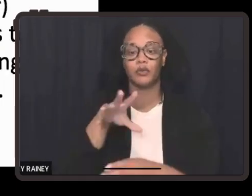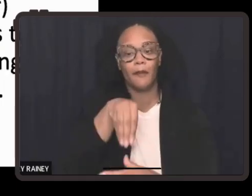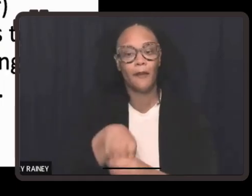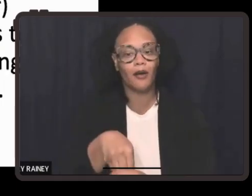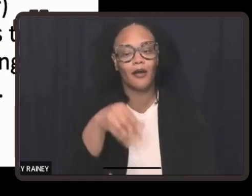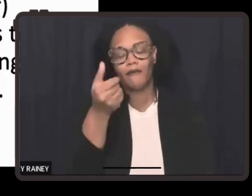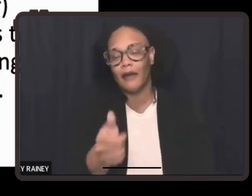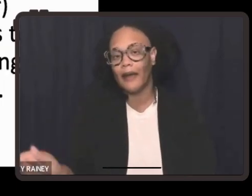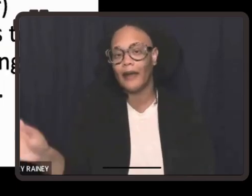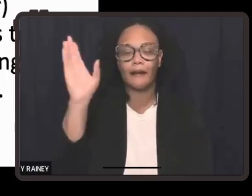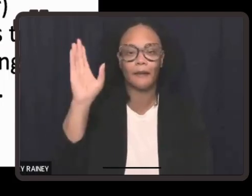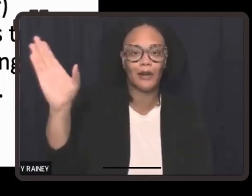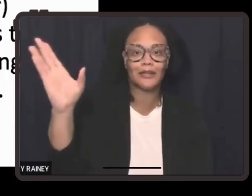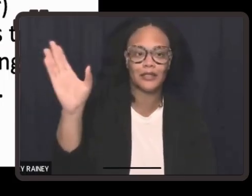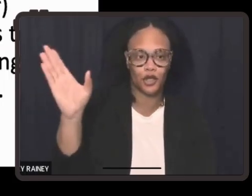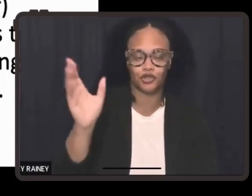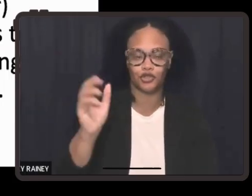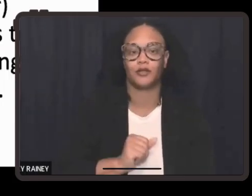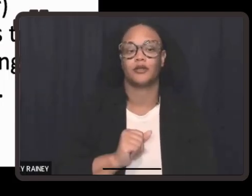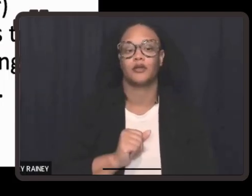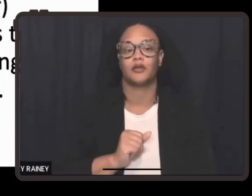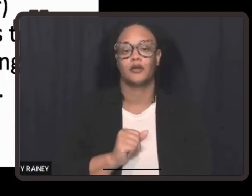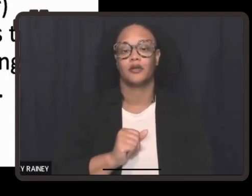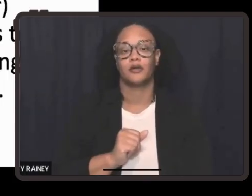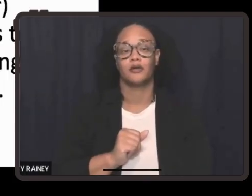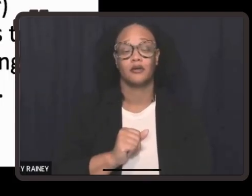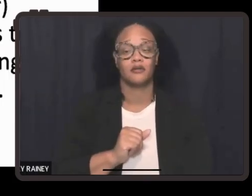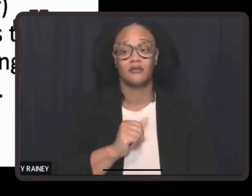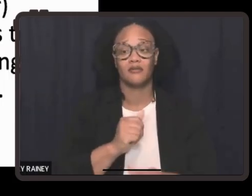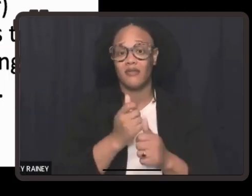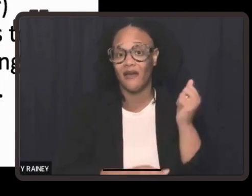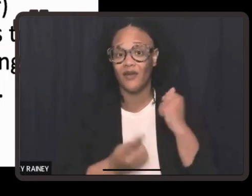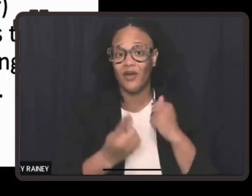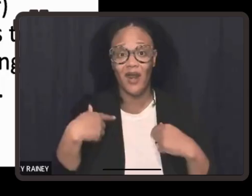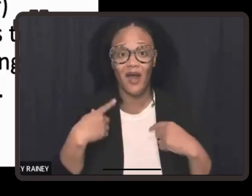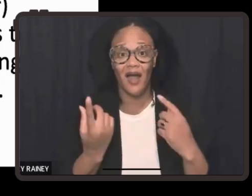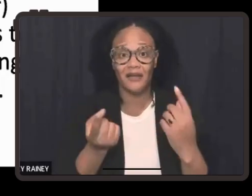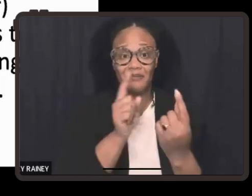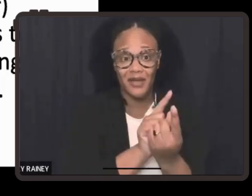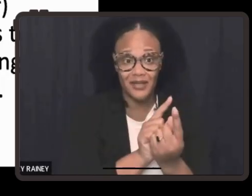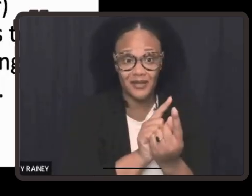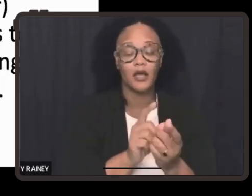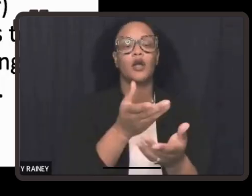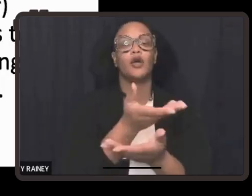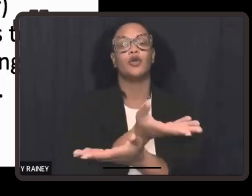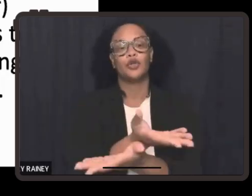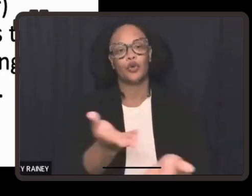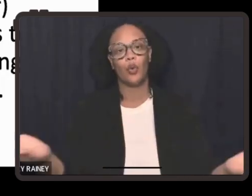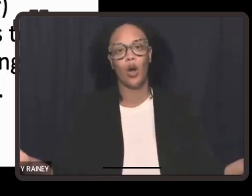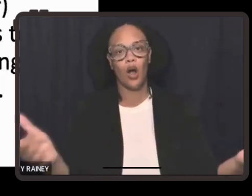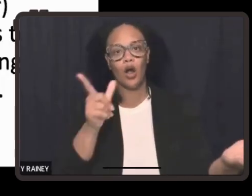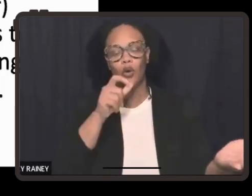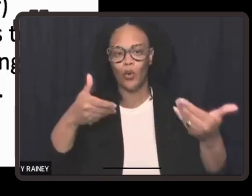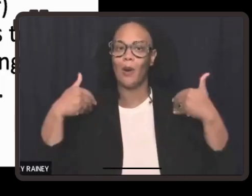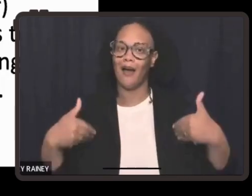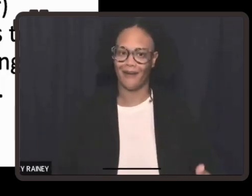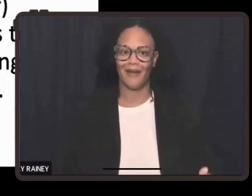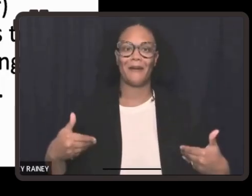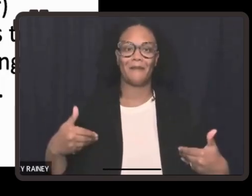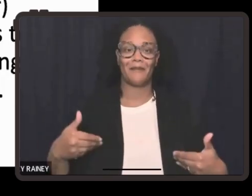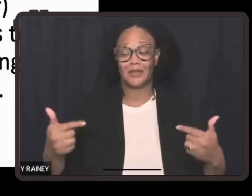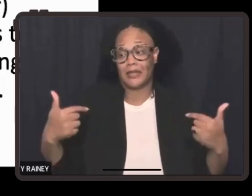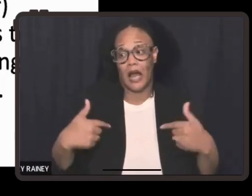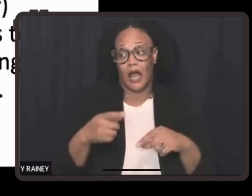the groups, all of you that I meet, you are who I am, because I wouldn't have been able to do any of